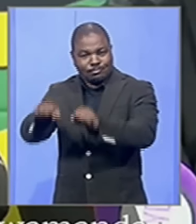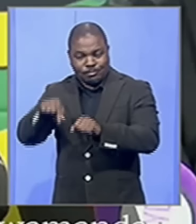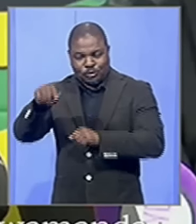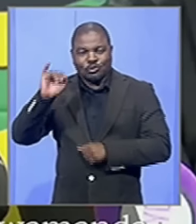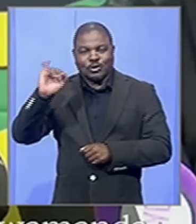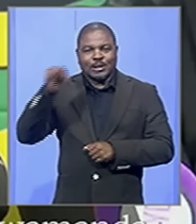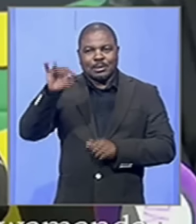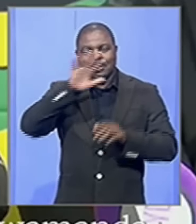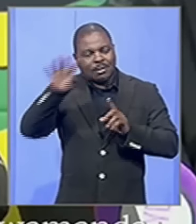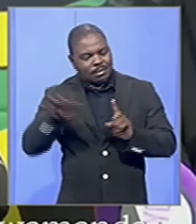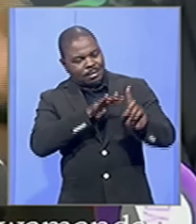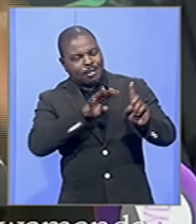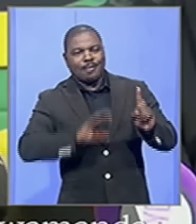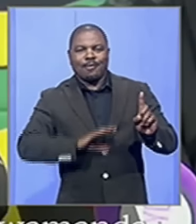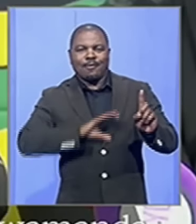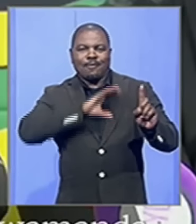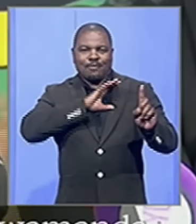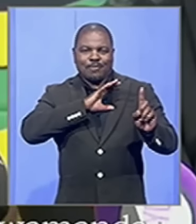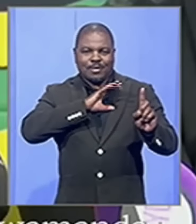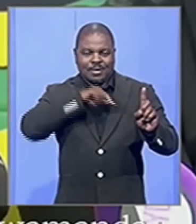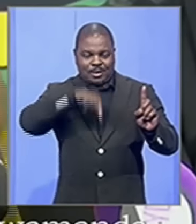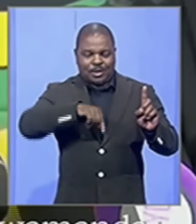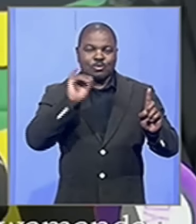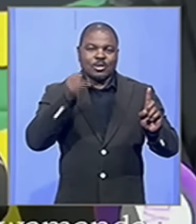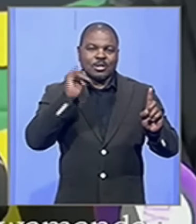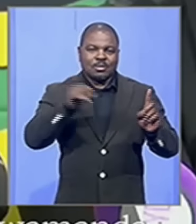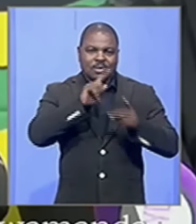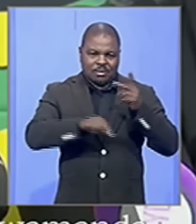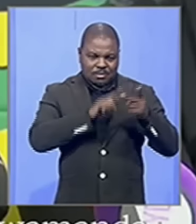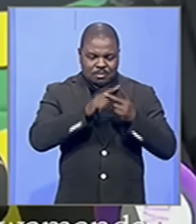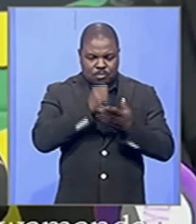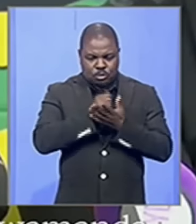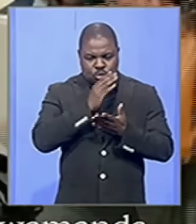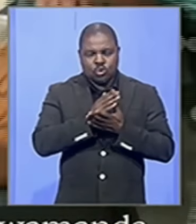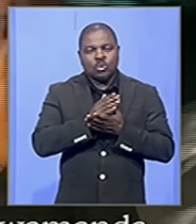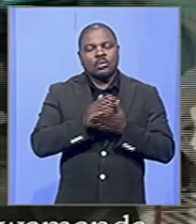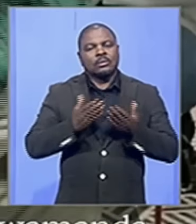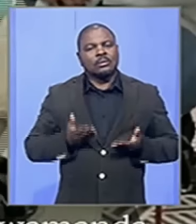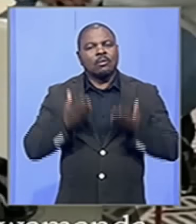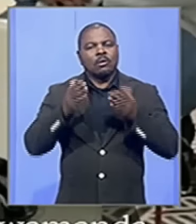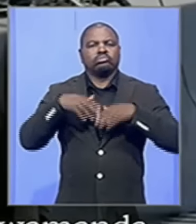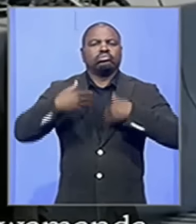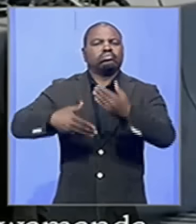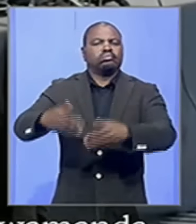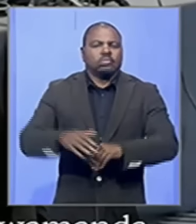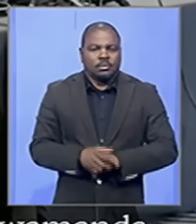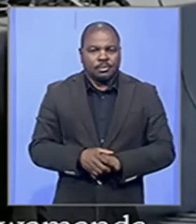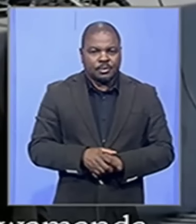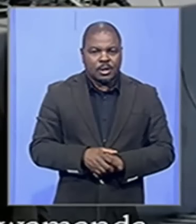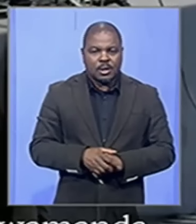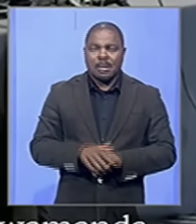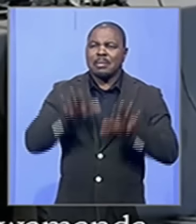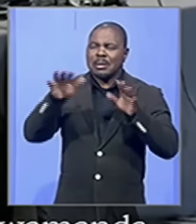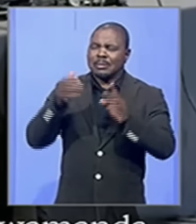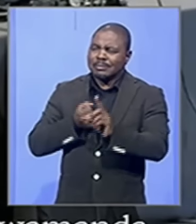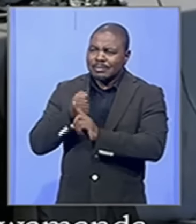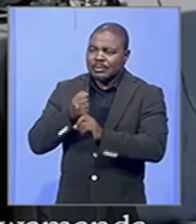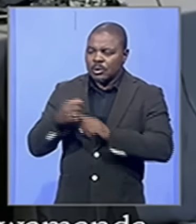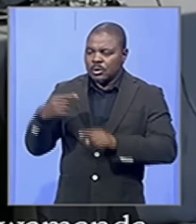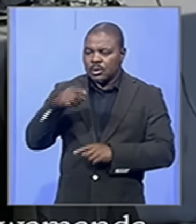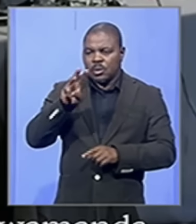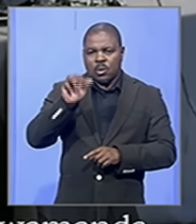inspire confidence in the people of Johannesburg and to ensure accelerated of service delivery. Boikuelo jwa gore Gwamanda a role marapo